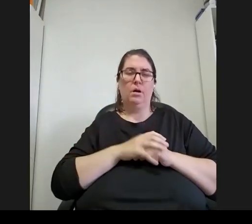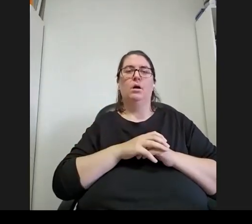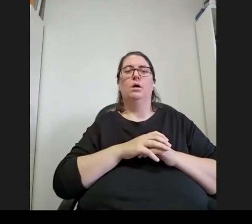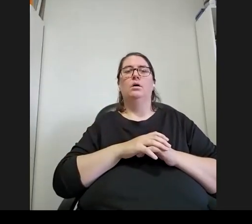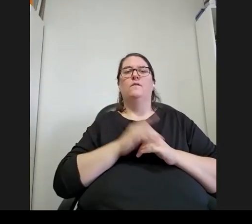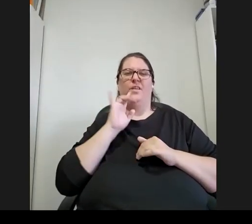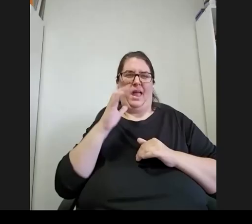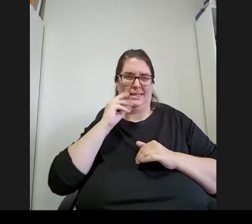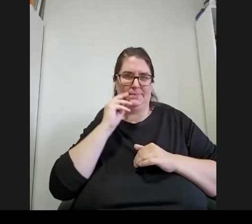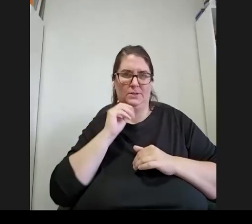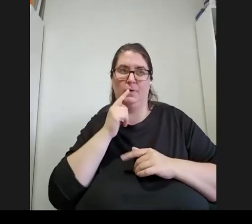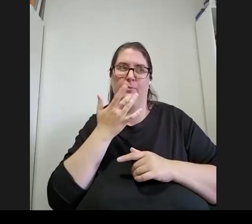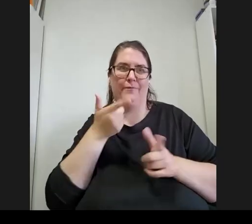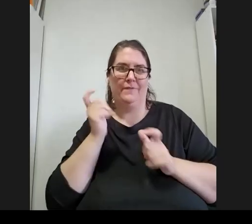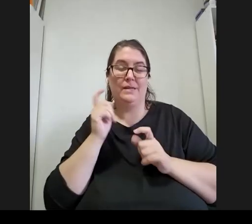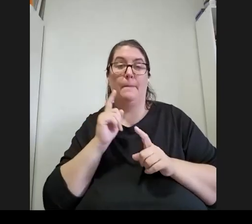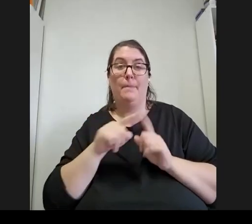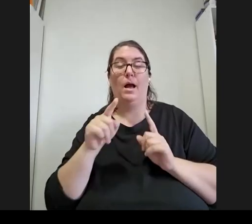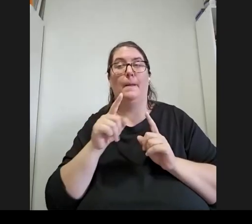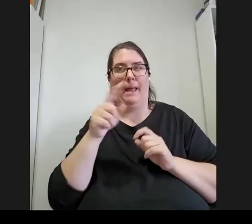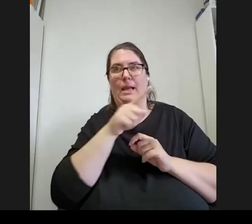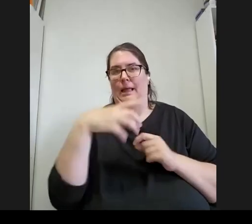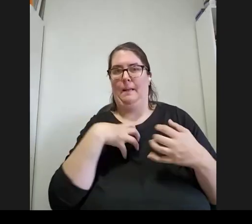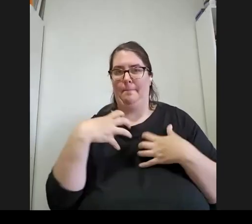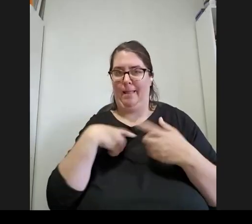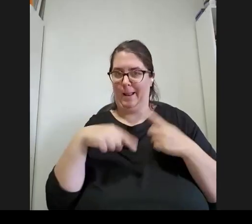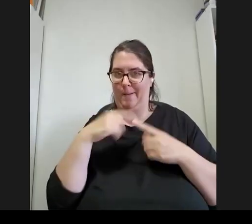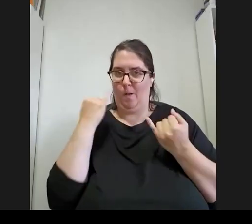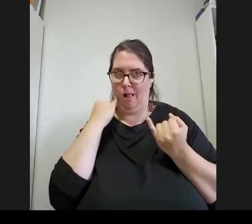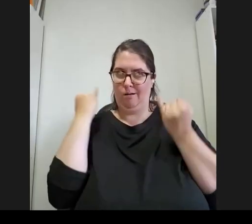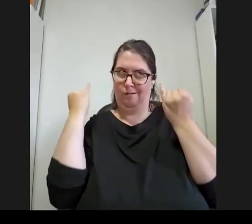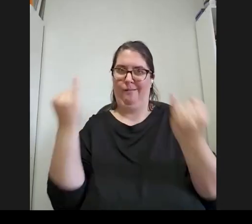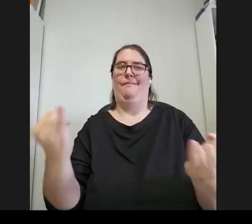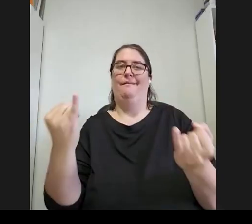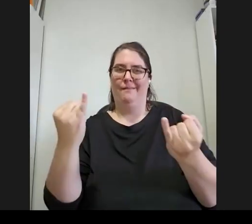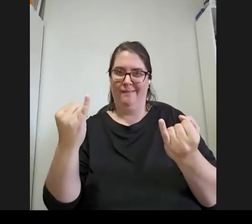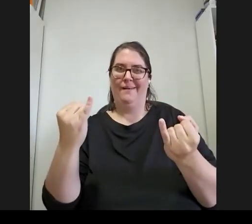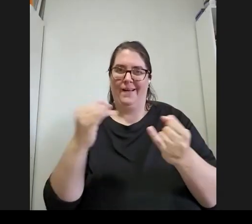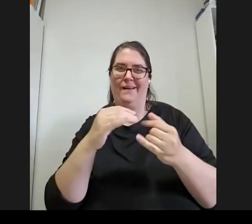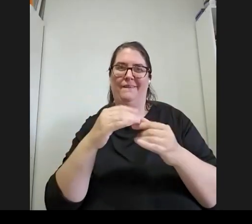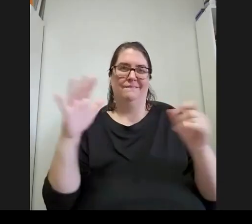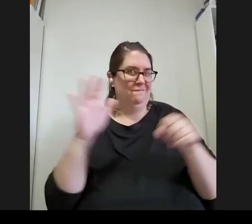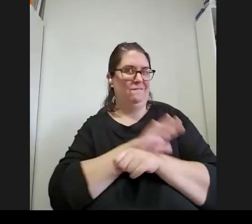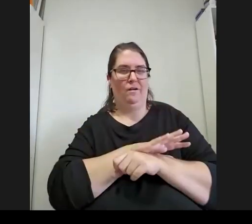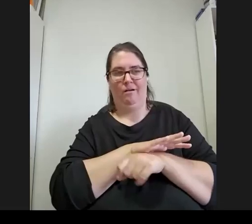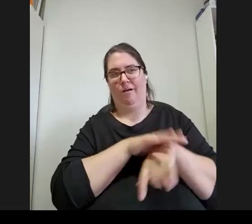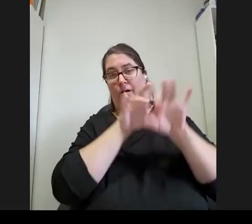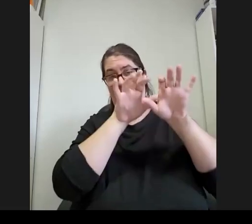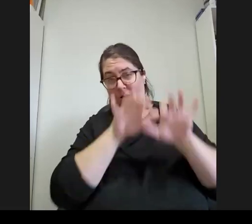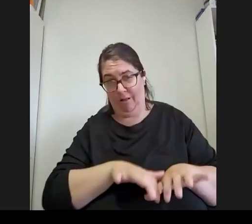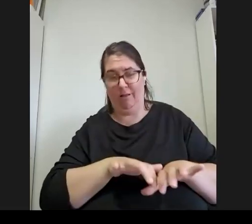experience, but length is something that I've heard a lot of people when we go through the entire